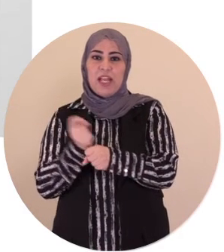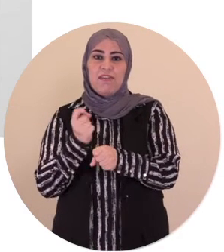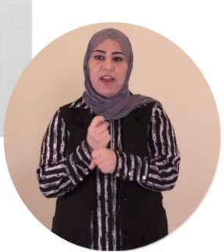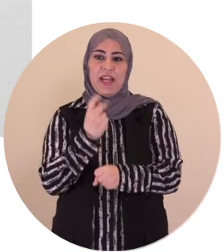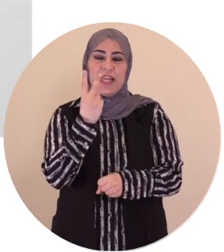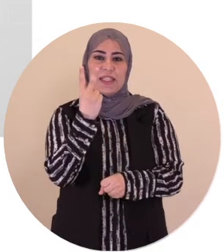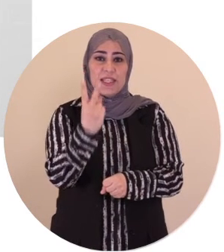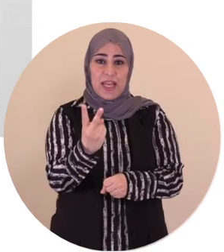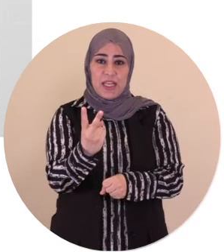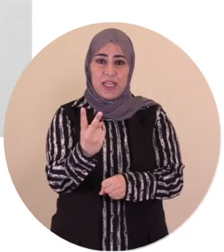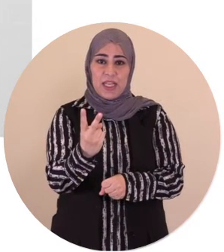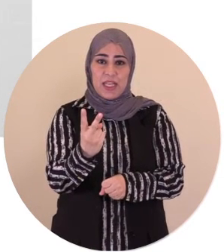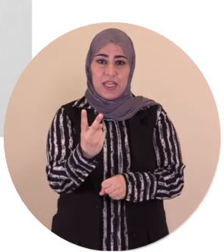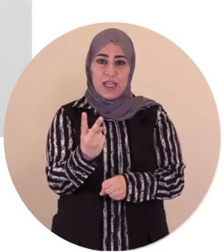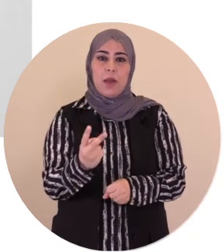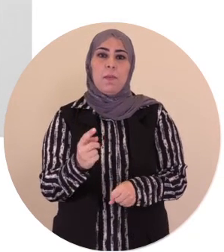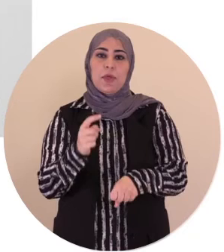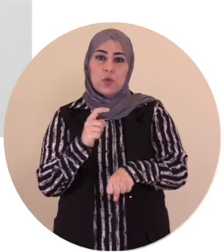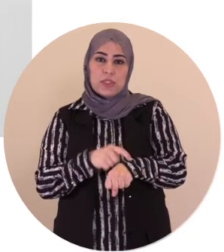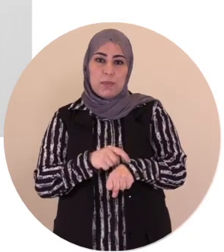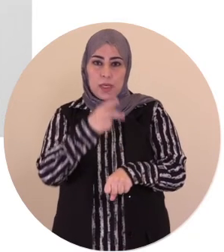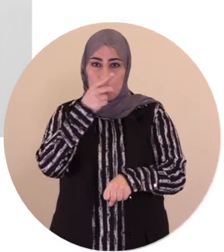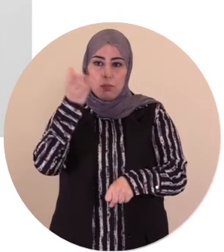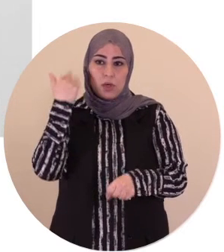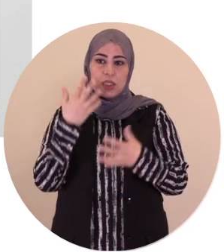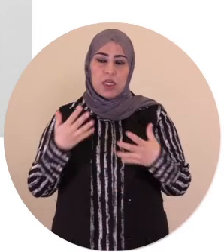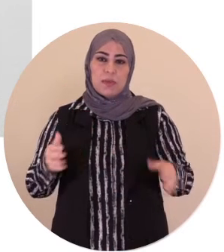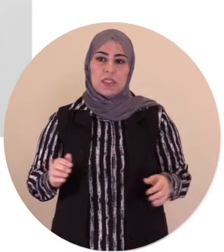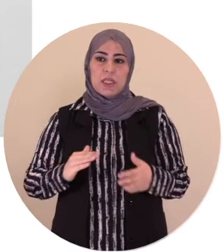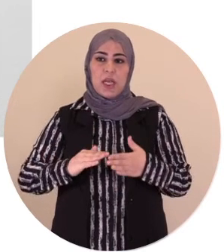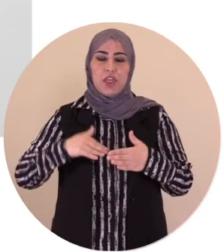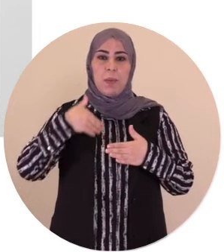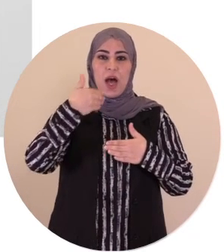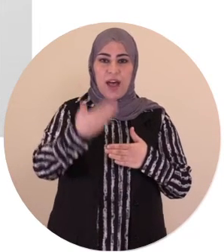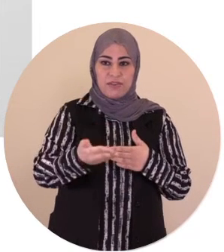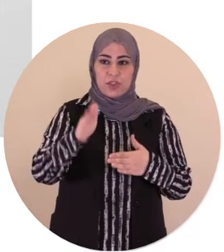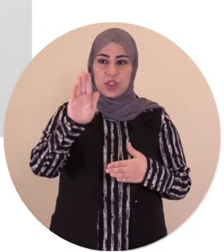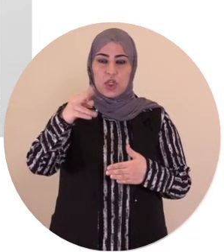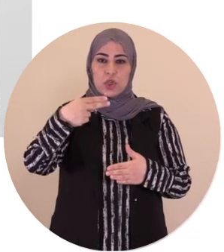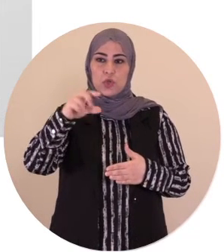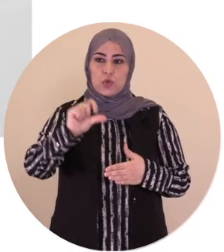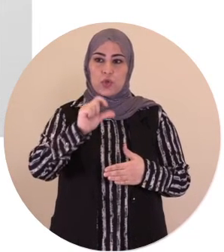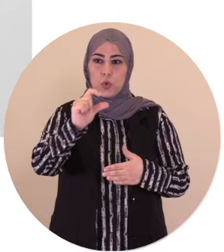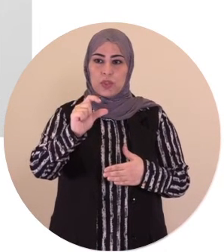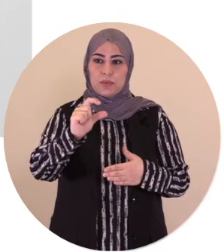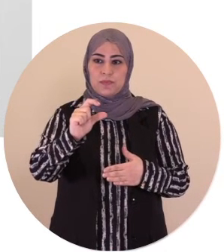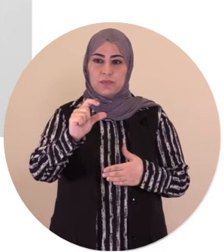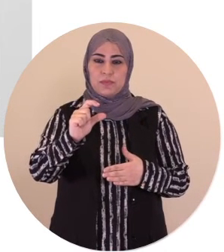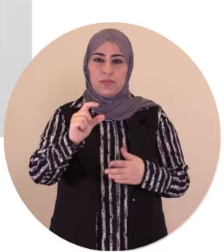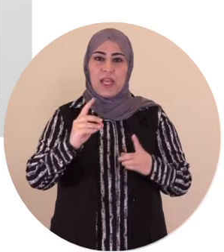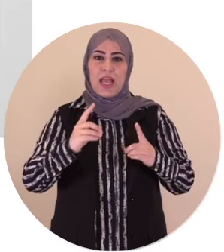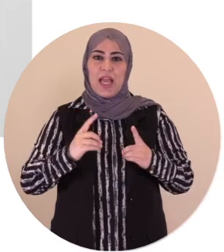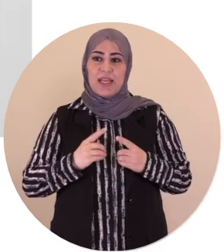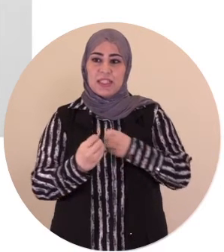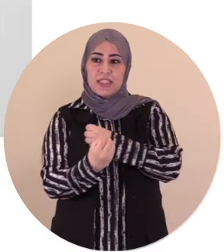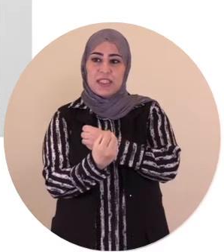his music lesson, he made a telephone call. If we decide to go with before, we'll say Saud had